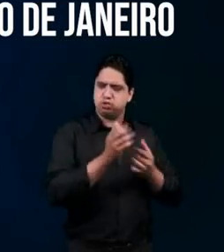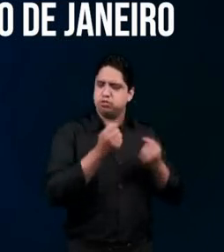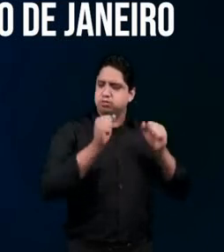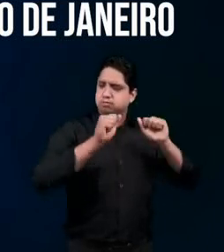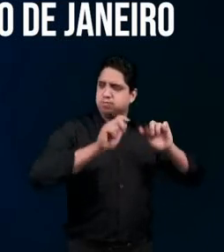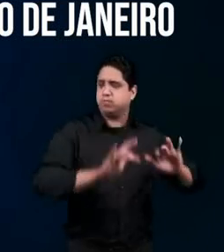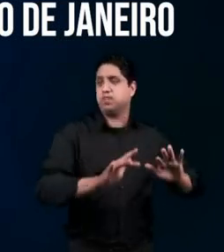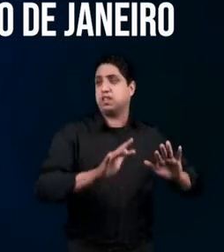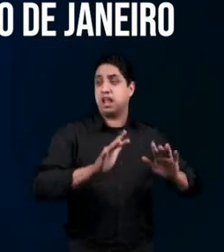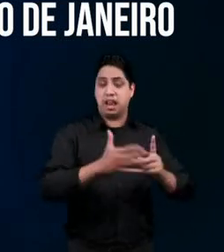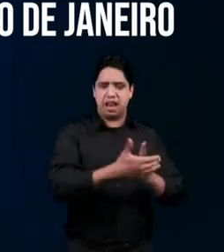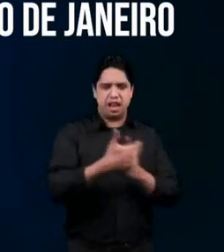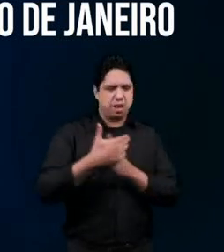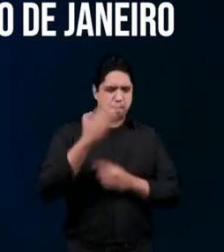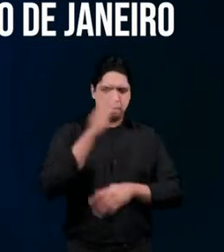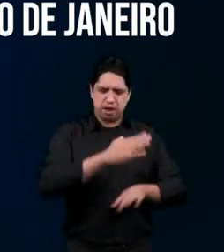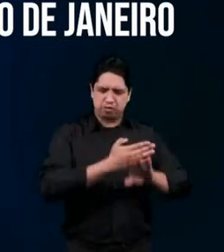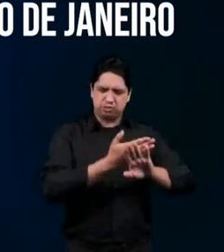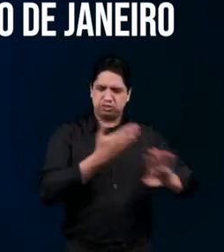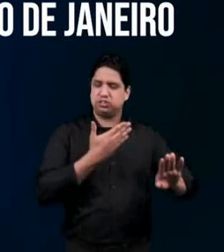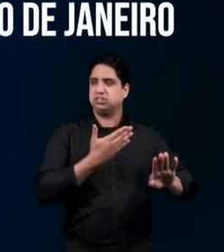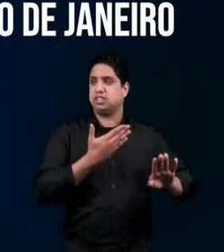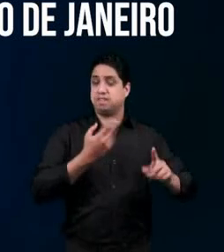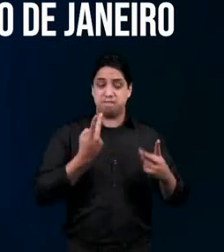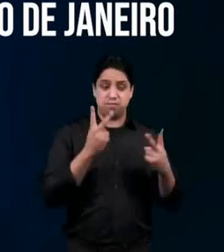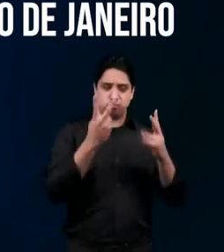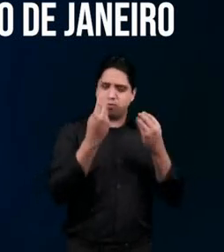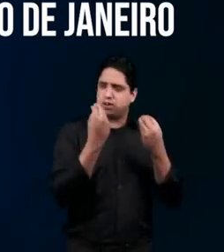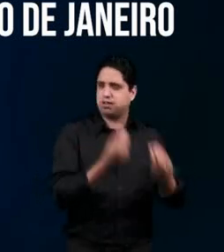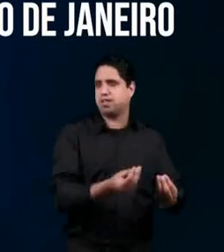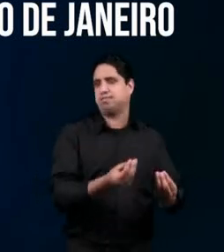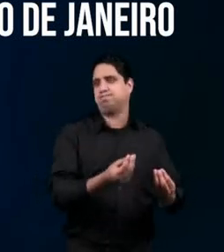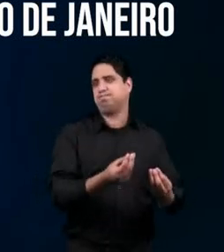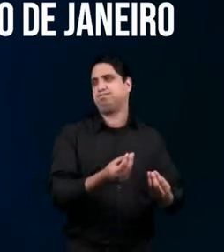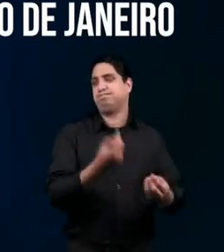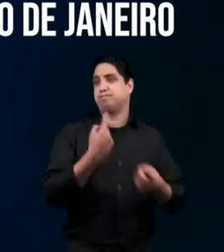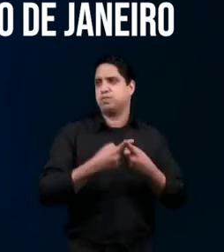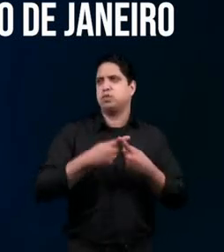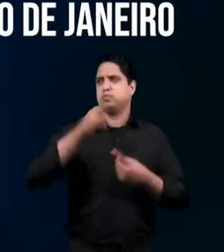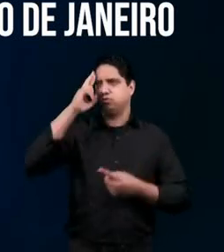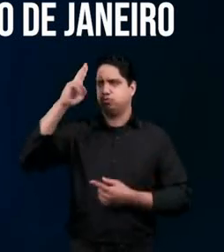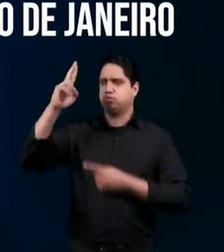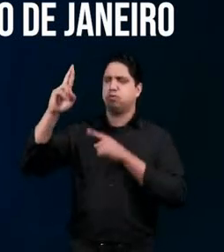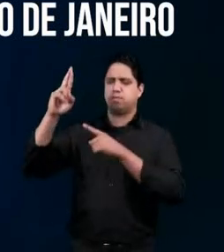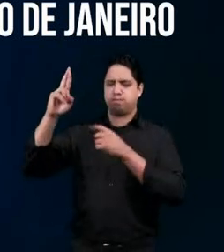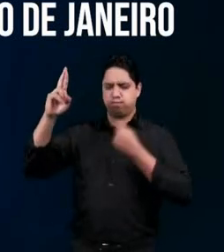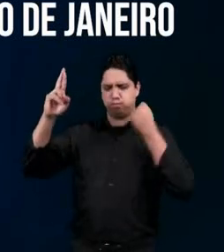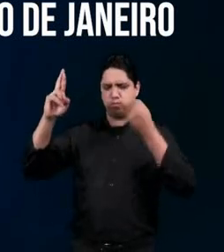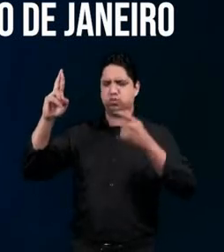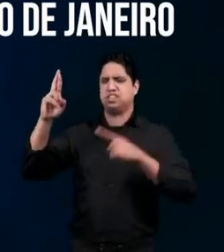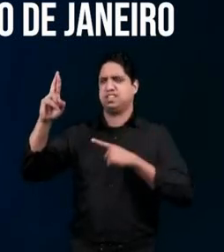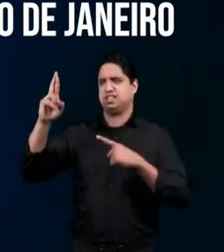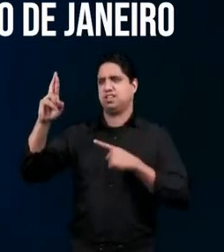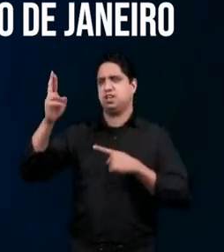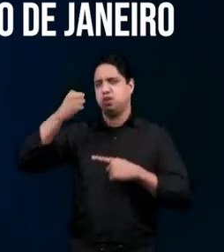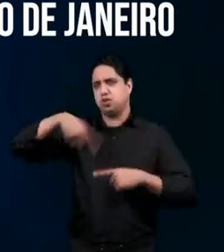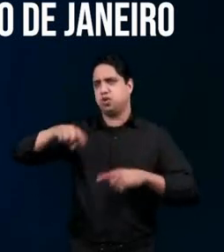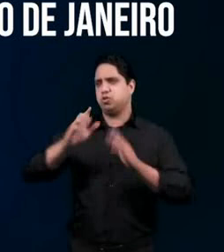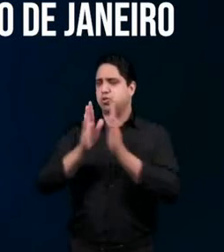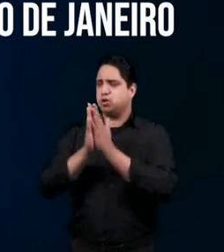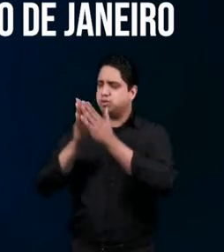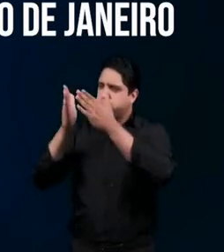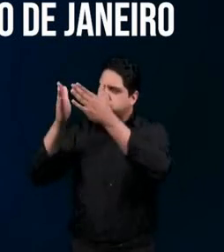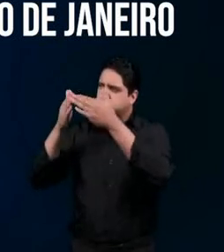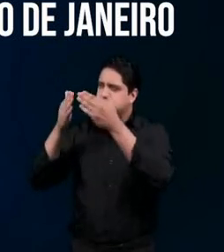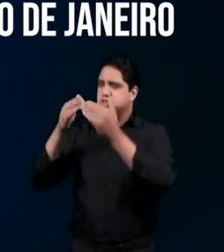hand of the Lord, deliver them from all evil and give them victory. Because the Lord is the all-powerful God, we pray